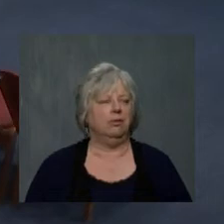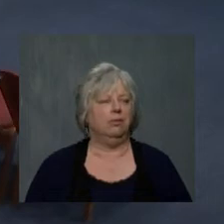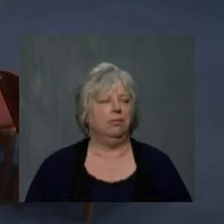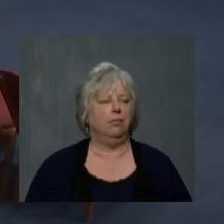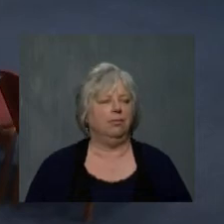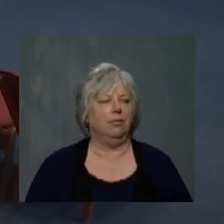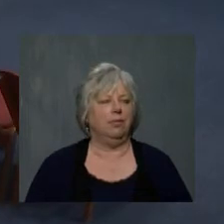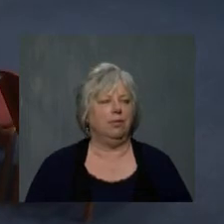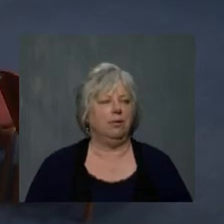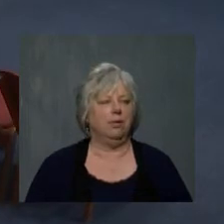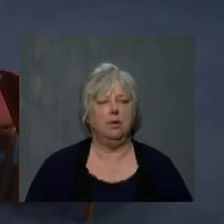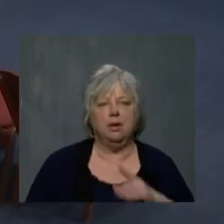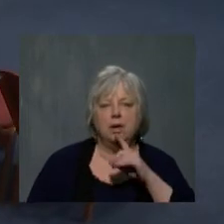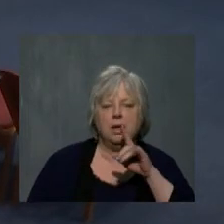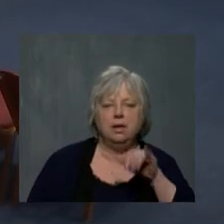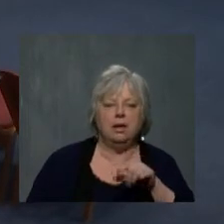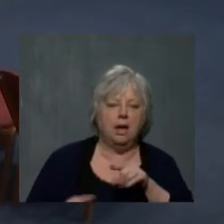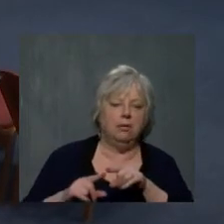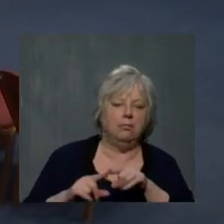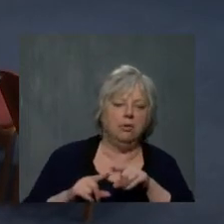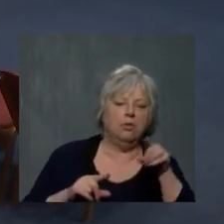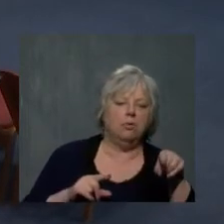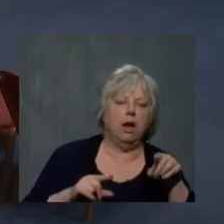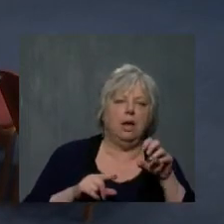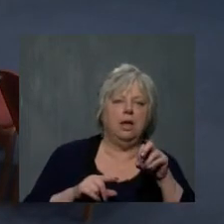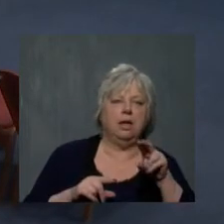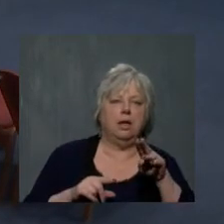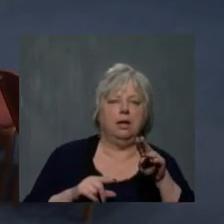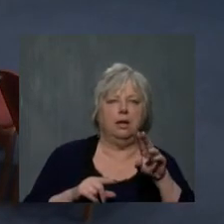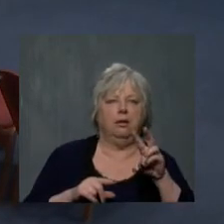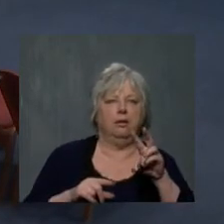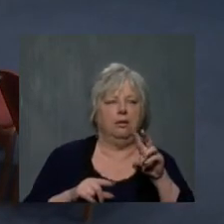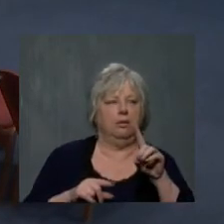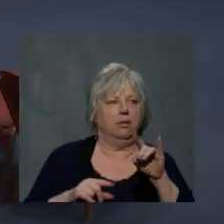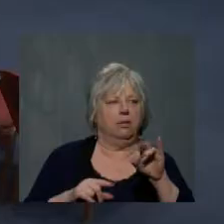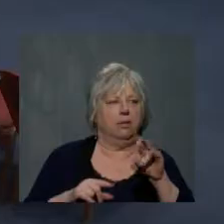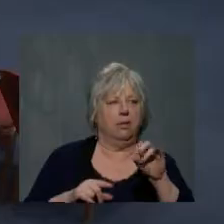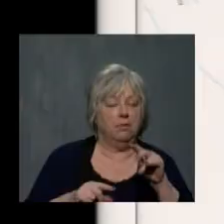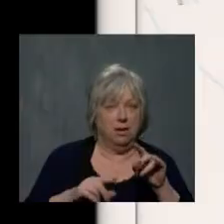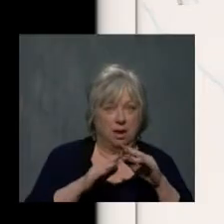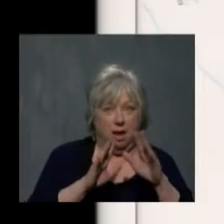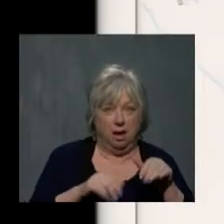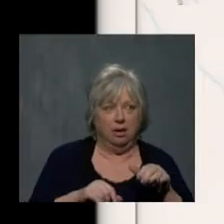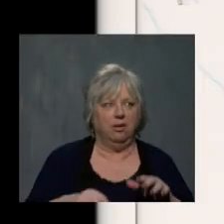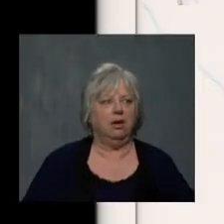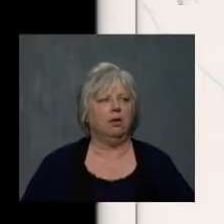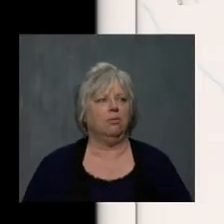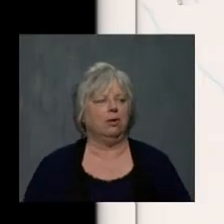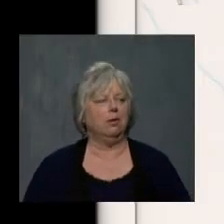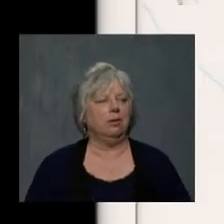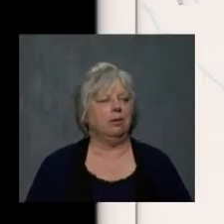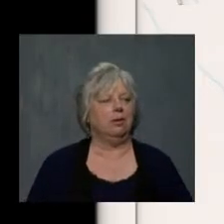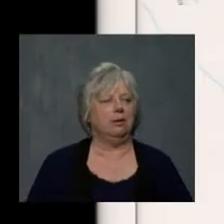Is that a subdivision over to the right? I can't tell if those are houses or...